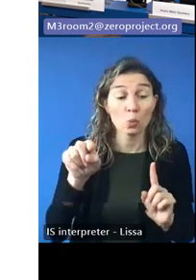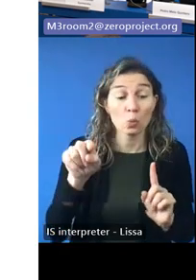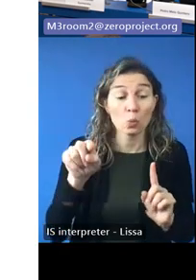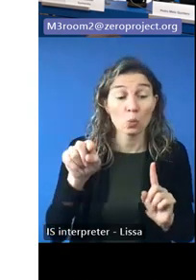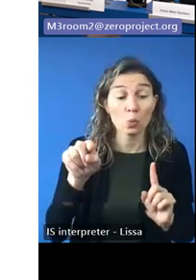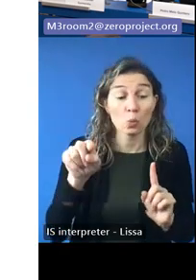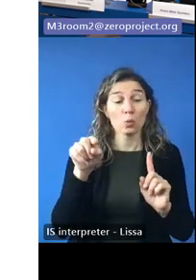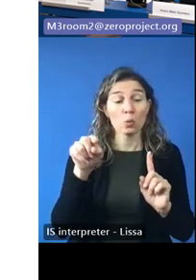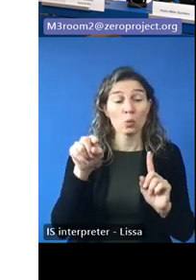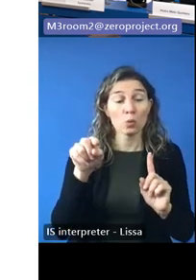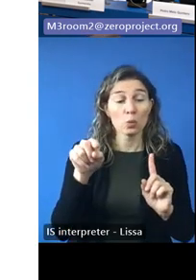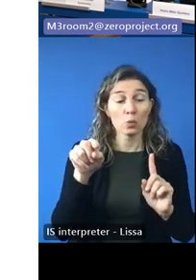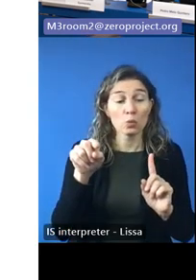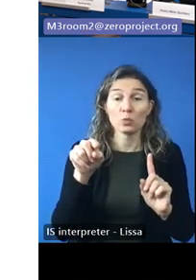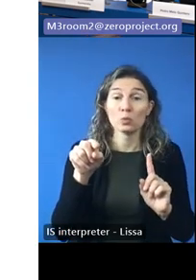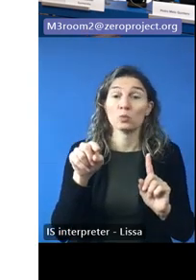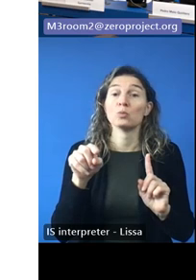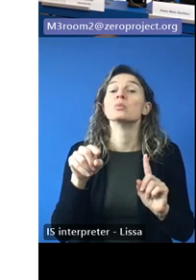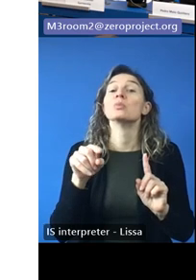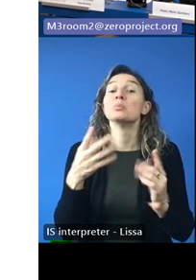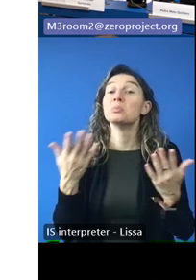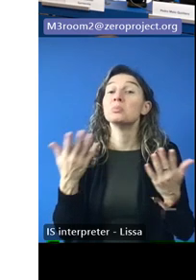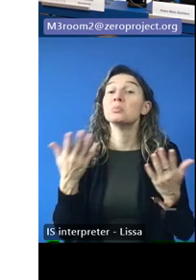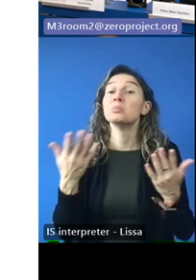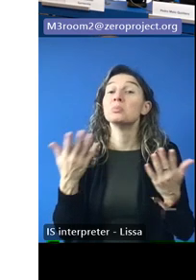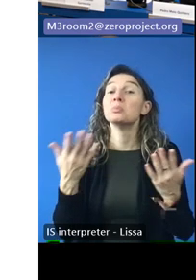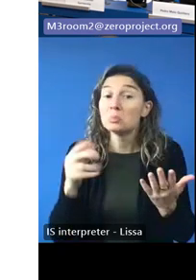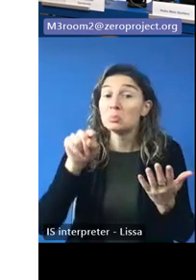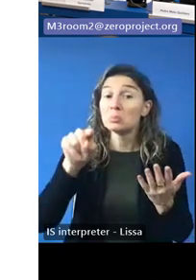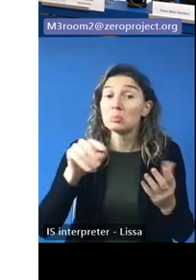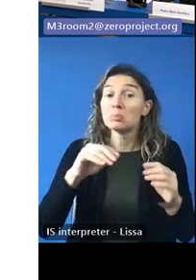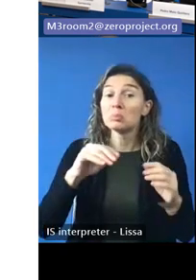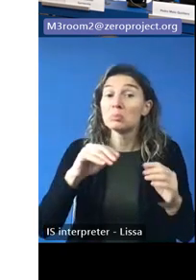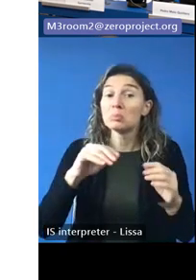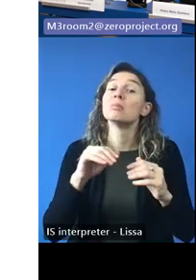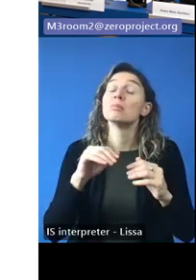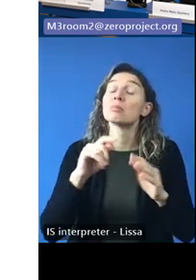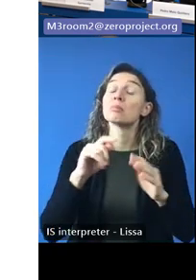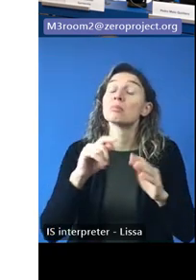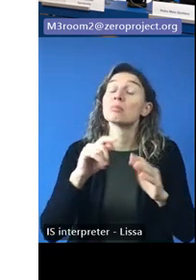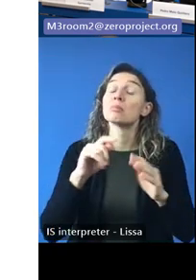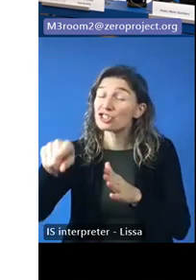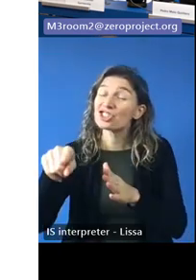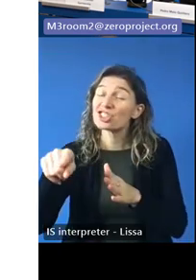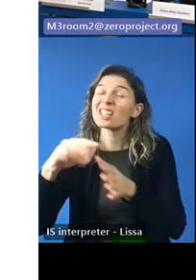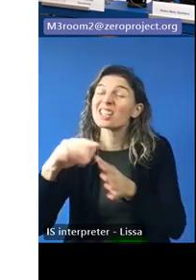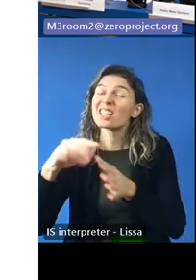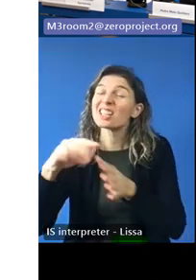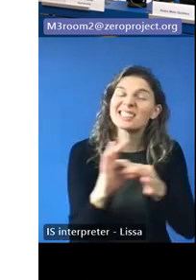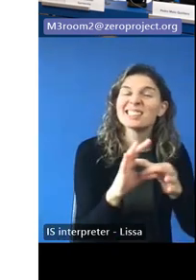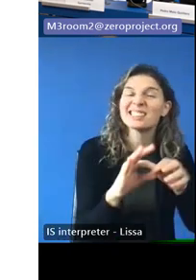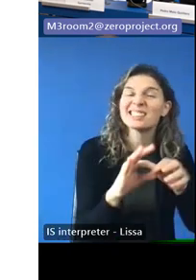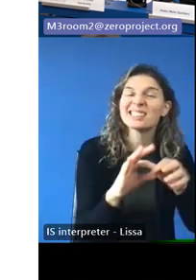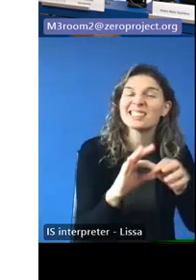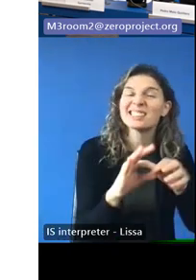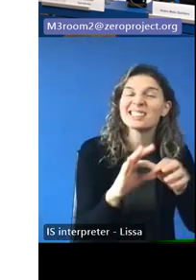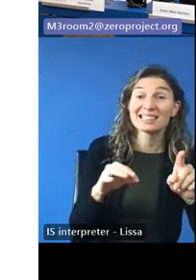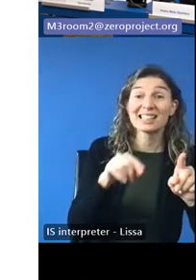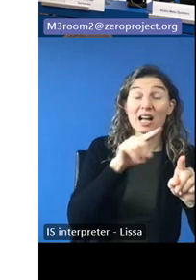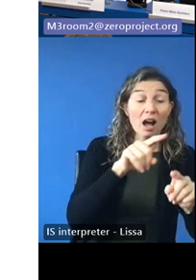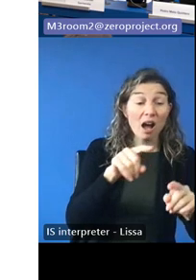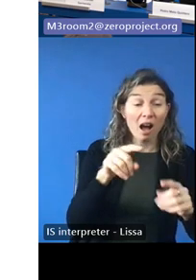By the end of 2023, we initiated a project with the United Nations Trust Fund to eliminate violence